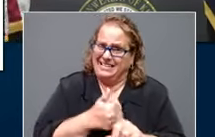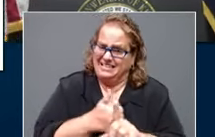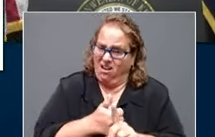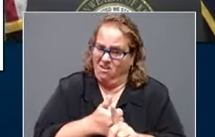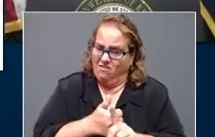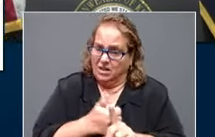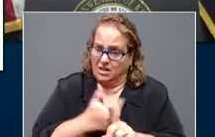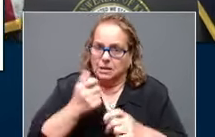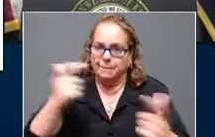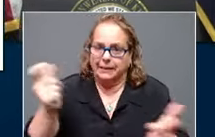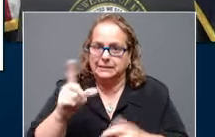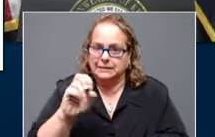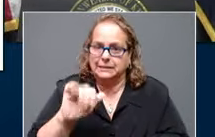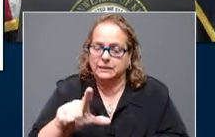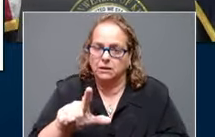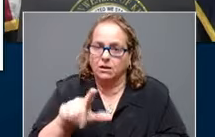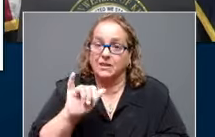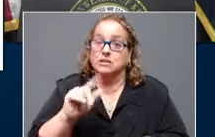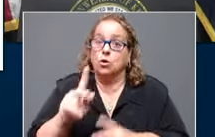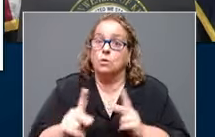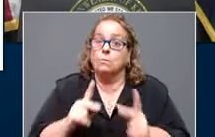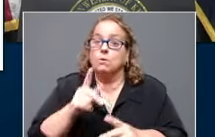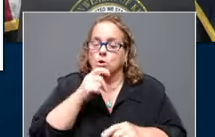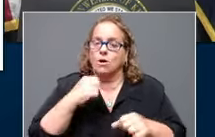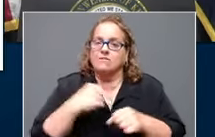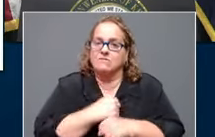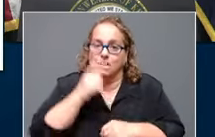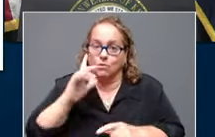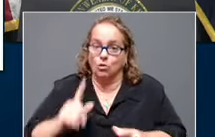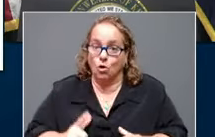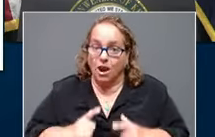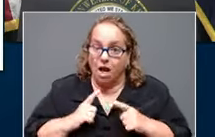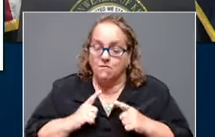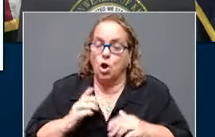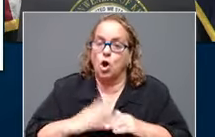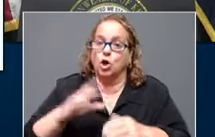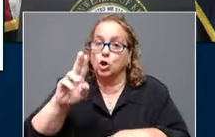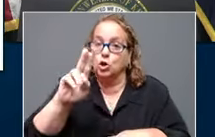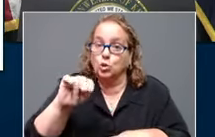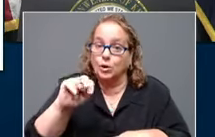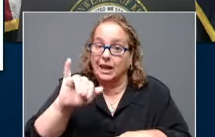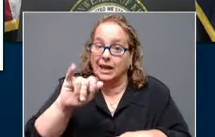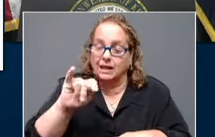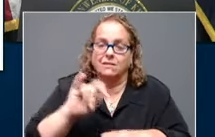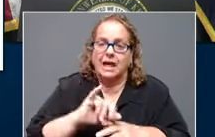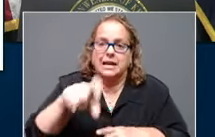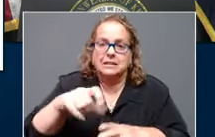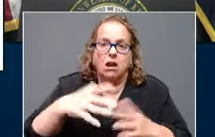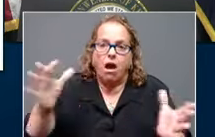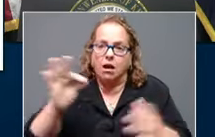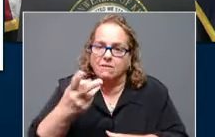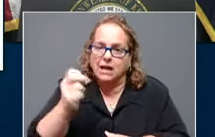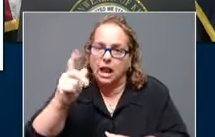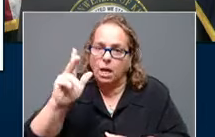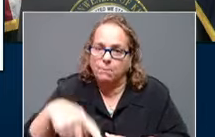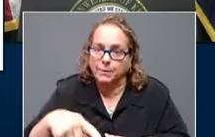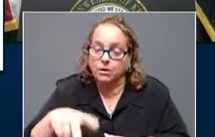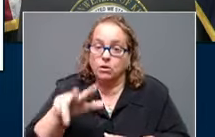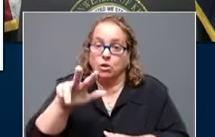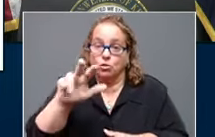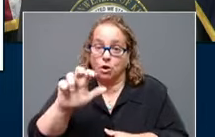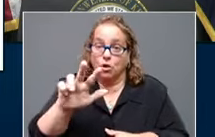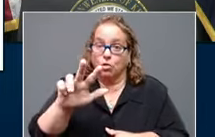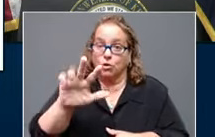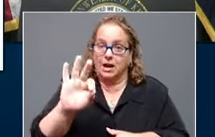Kentuckians on a ventilator. These are people that before they are intubated are begging for this vaccine, and it's